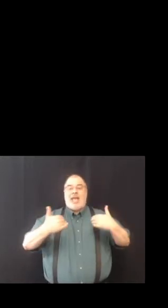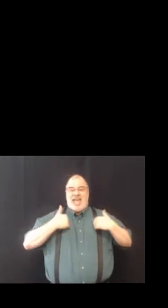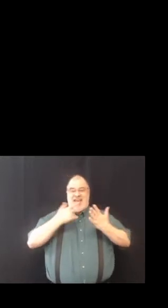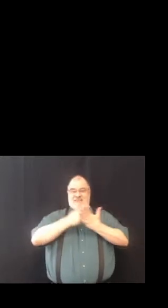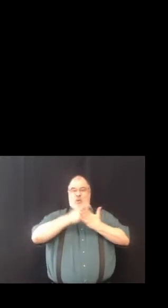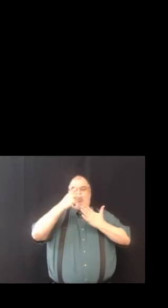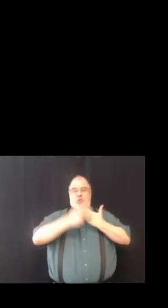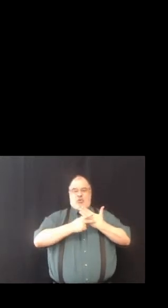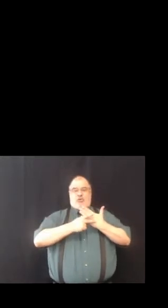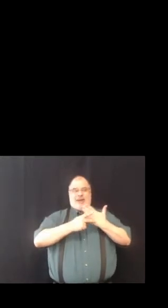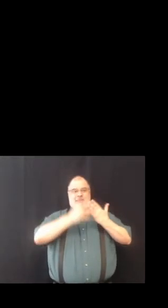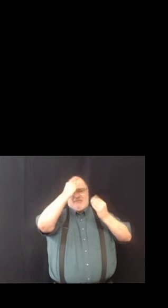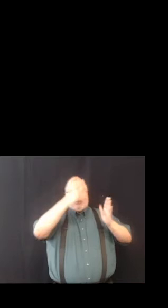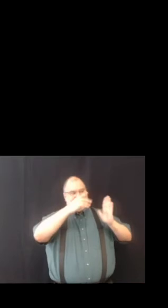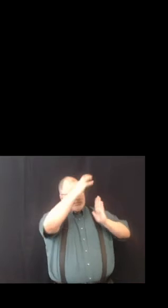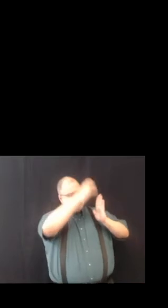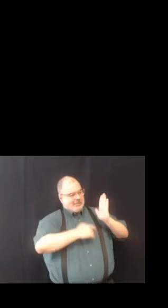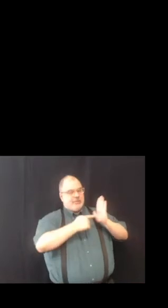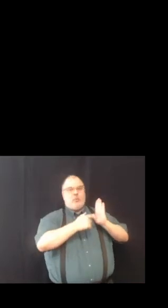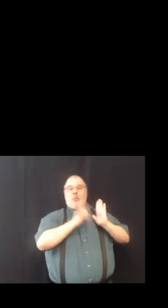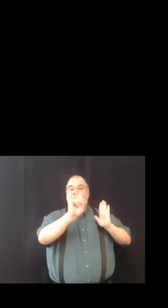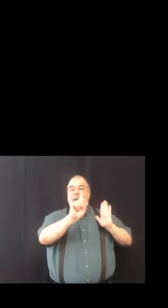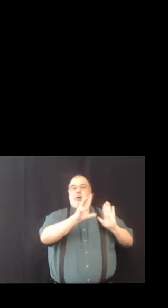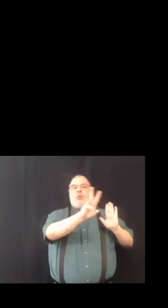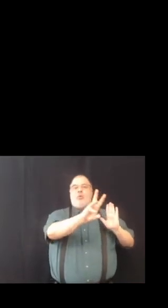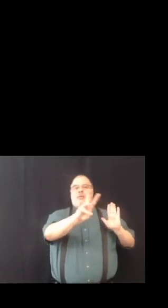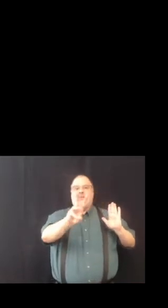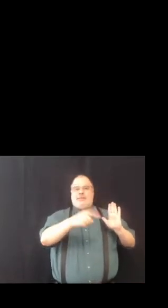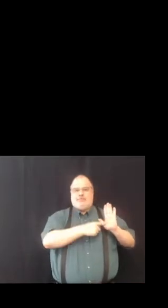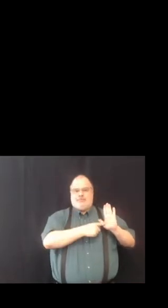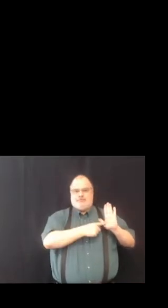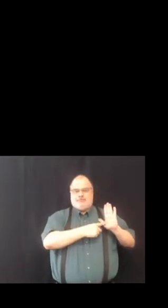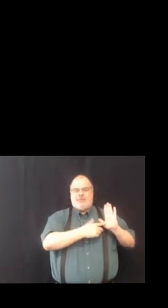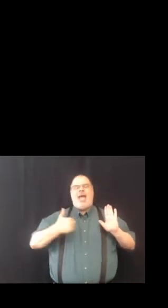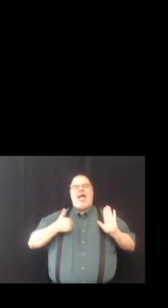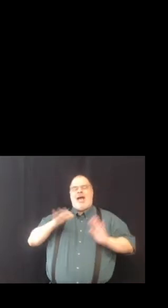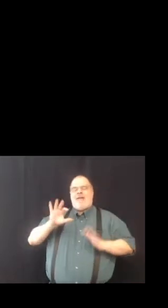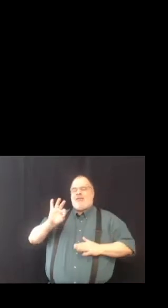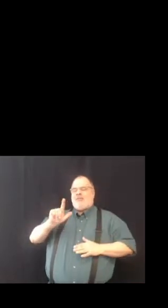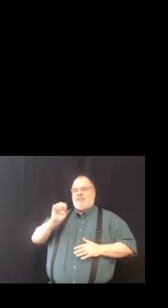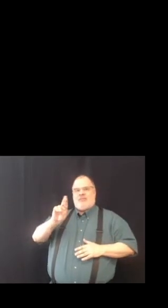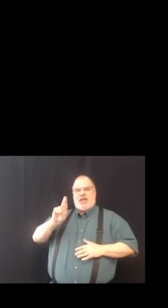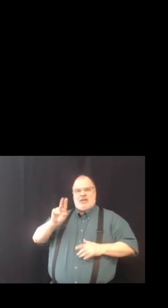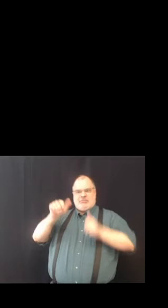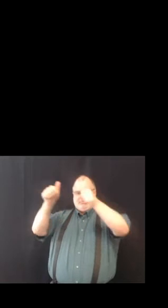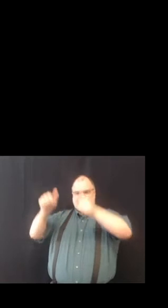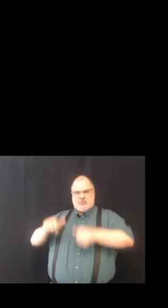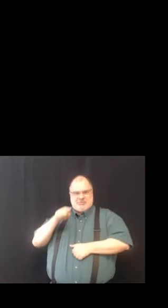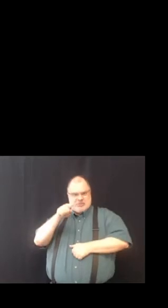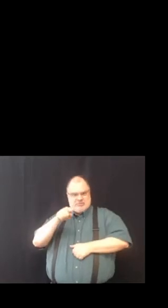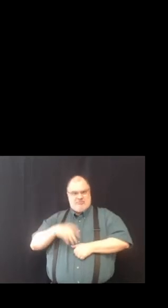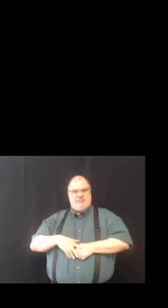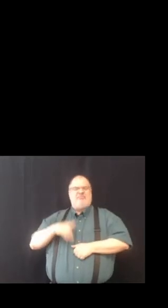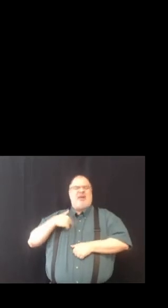website. We also have a flyer that has specific information to share with you, which was just on the screen. But I want to walk you through where you